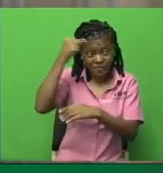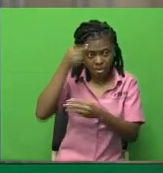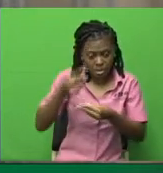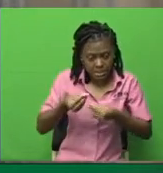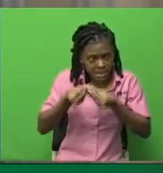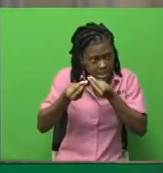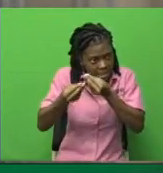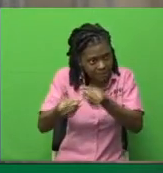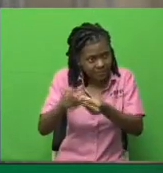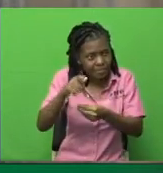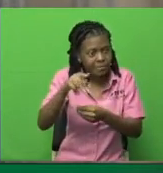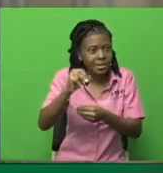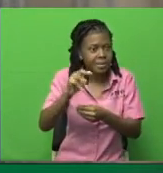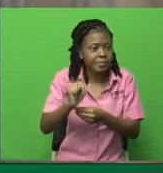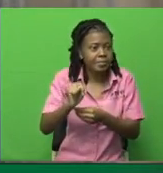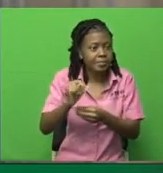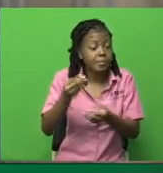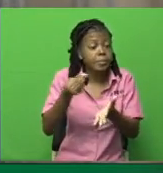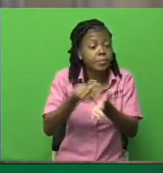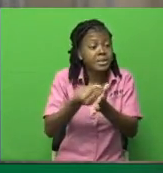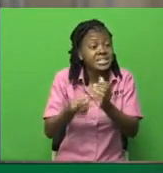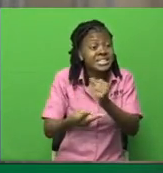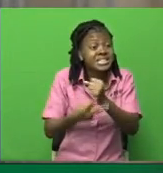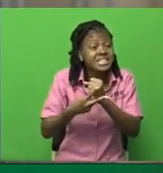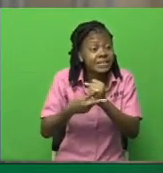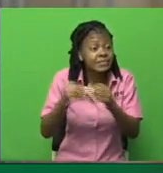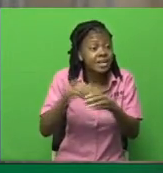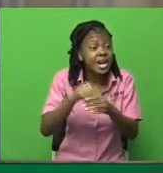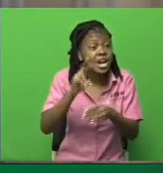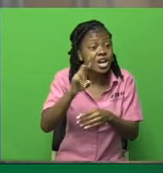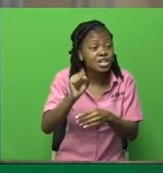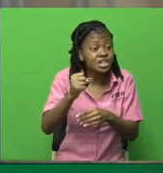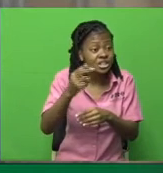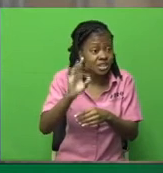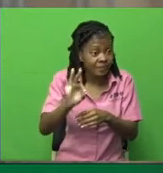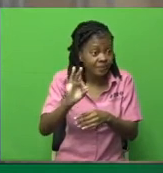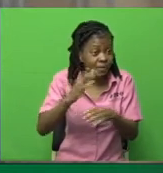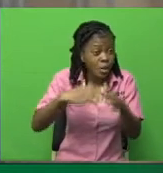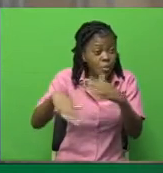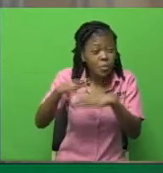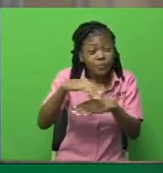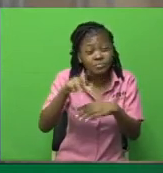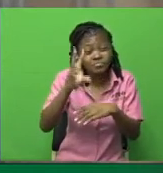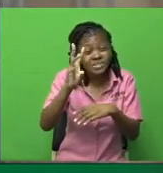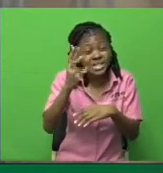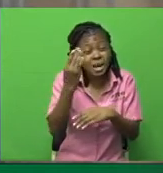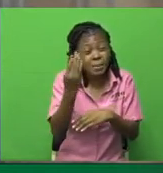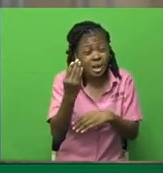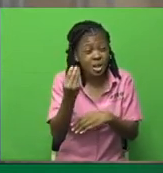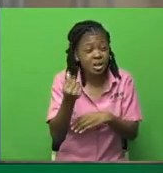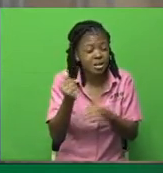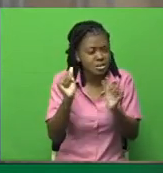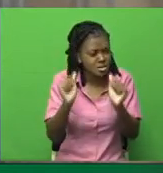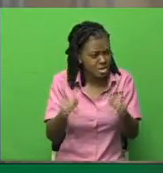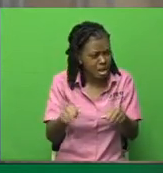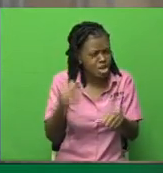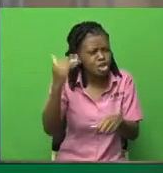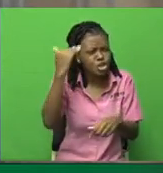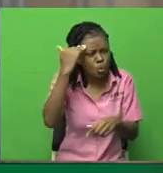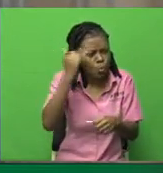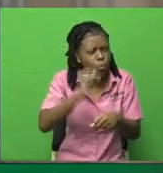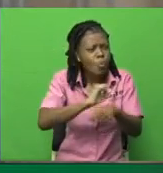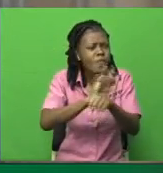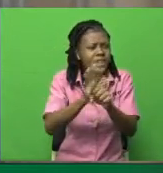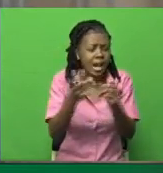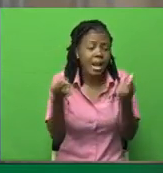the hsf why we recognize that covet affected every economy negatively the US dollar